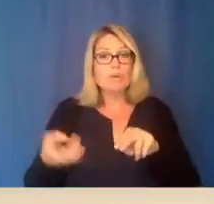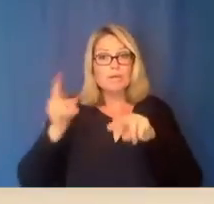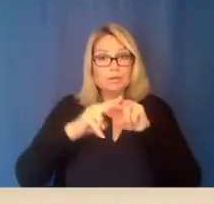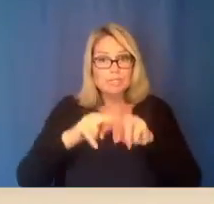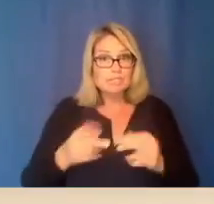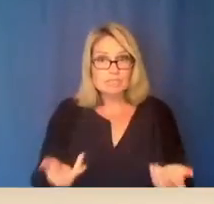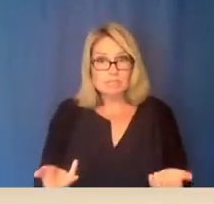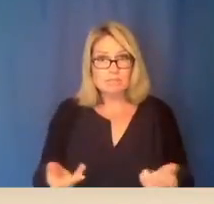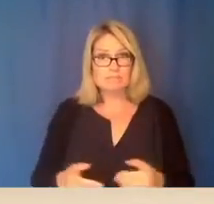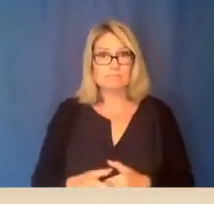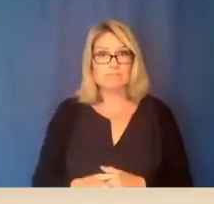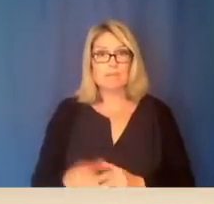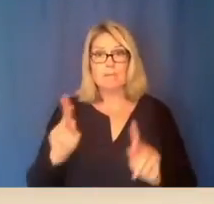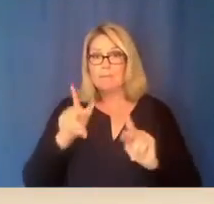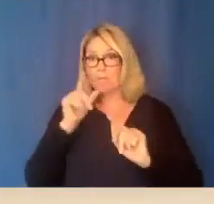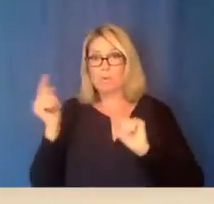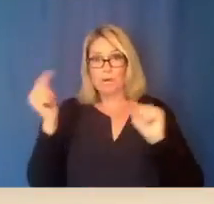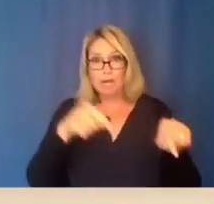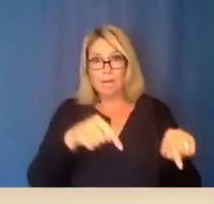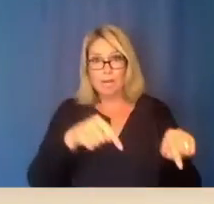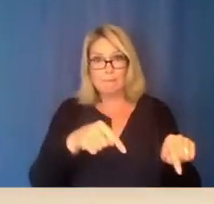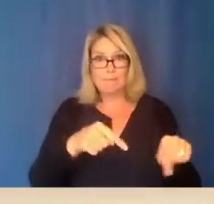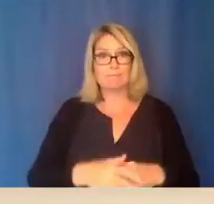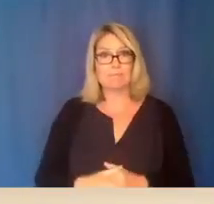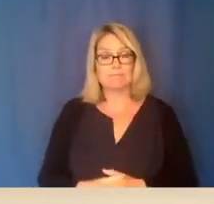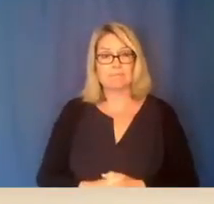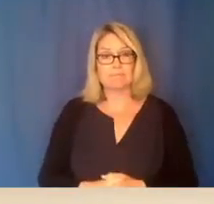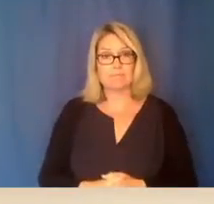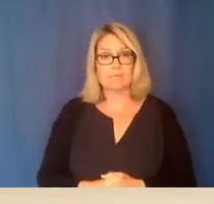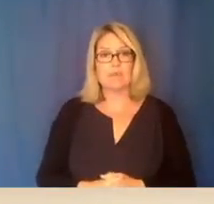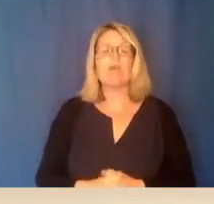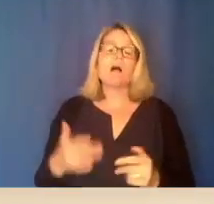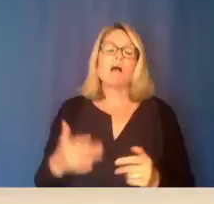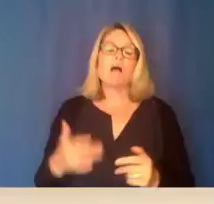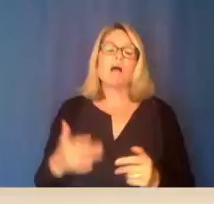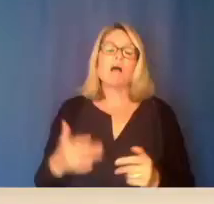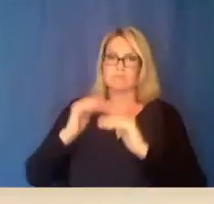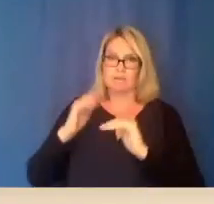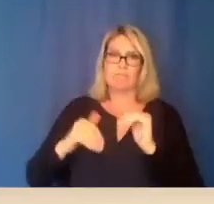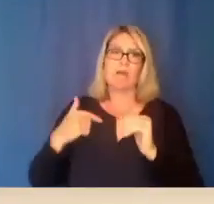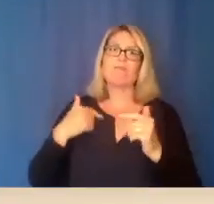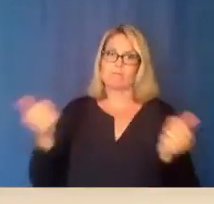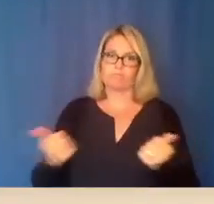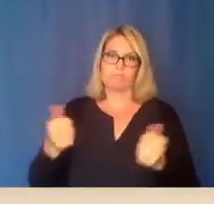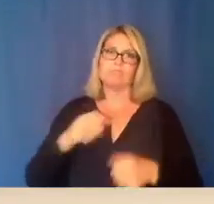think the answer is I am comfortable with the number of staff and